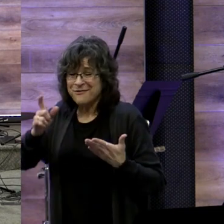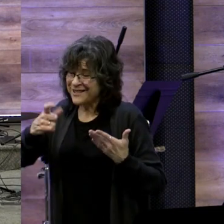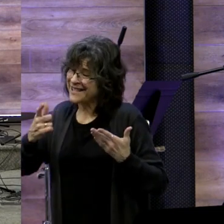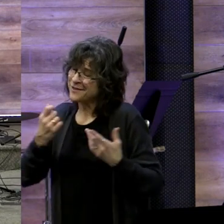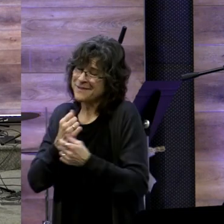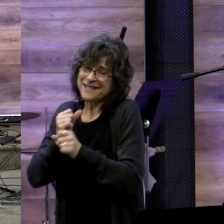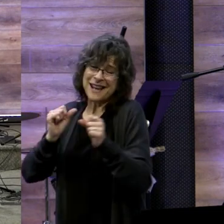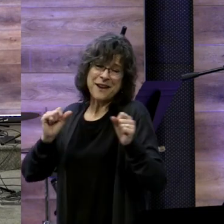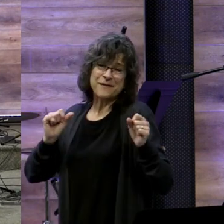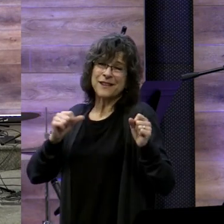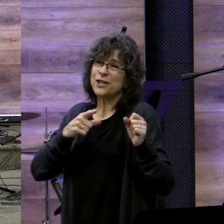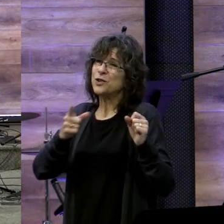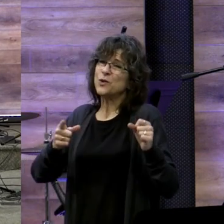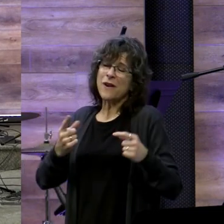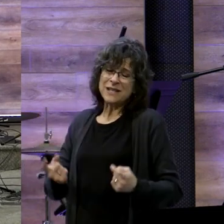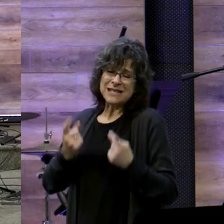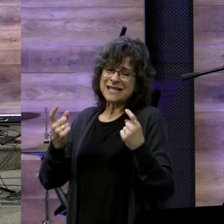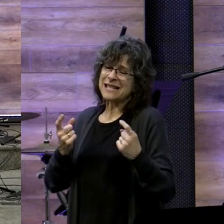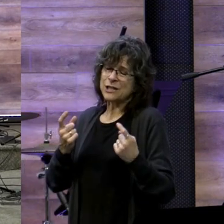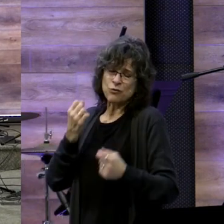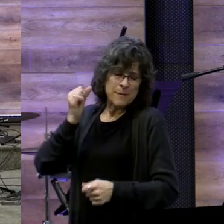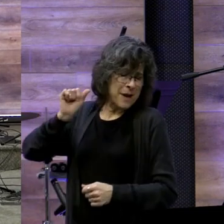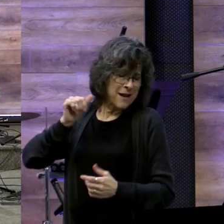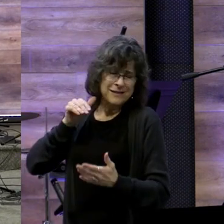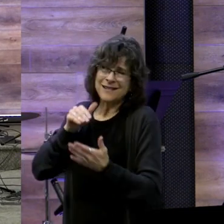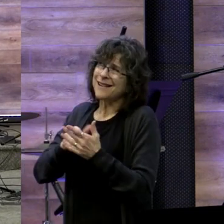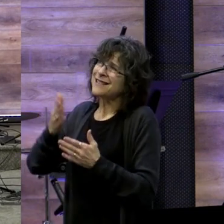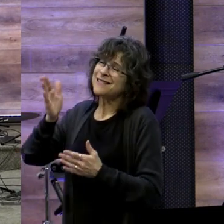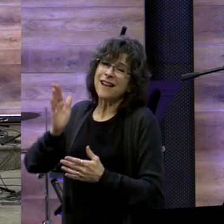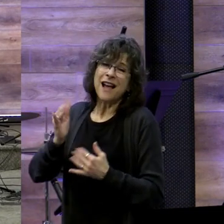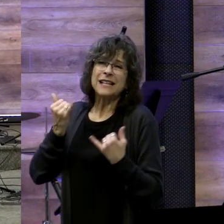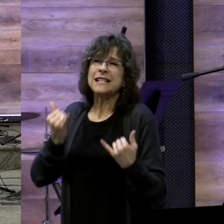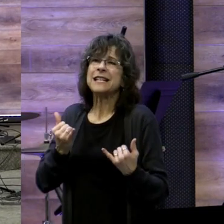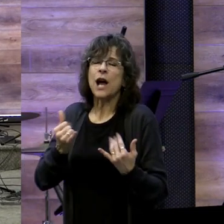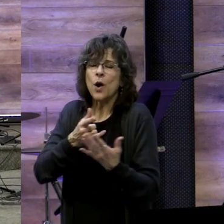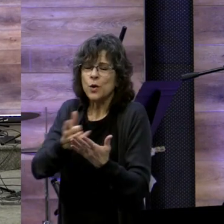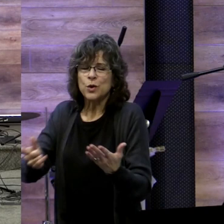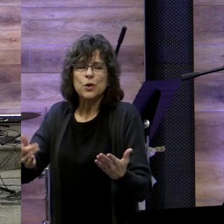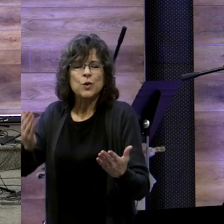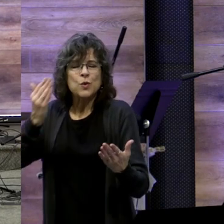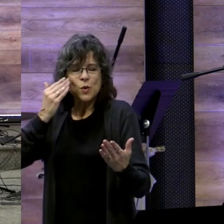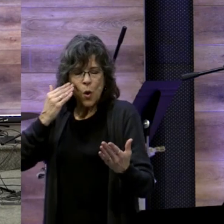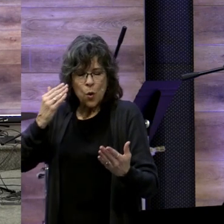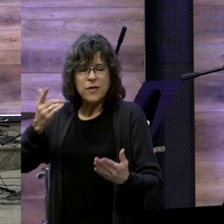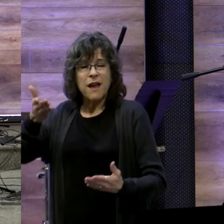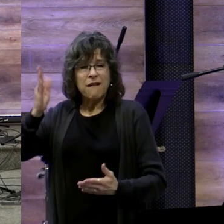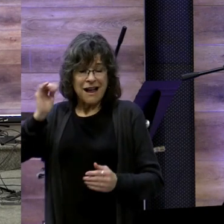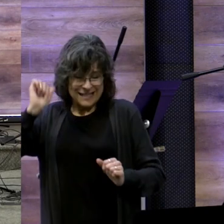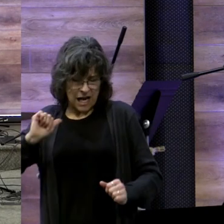rebelled against a holy and a perfect God, and that you rightly stand under his condemnation.